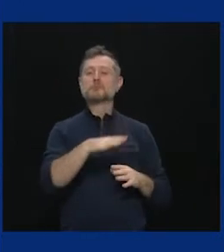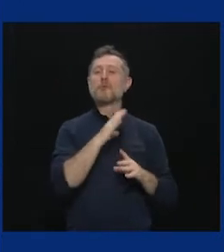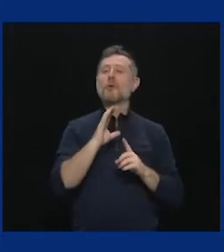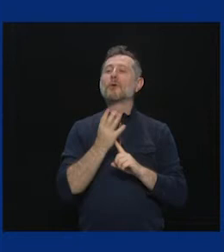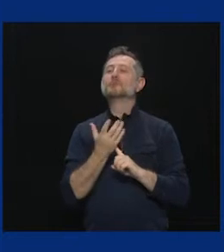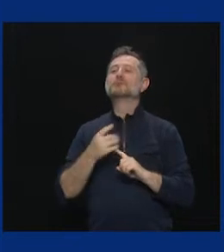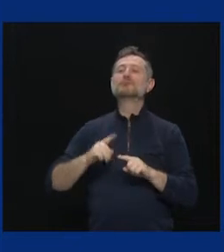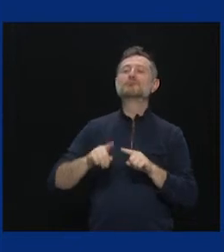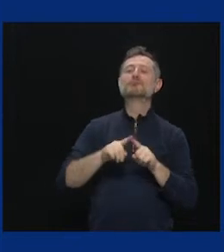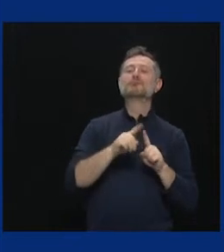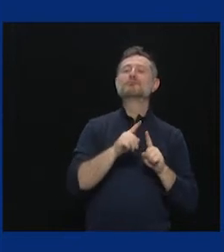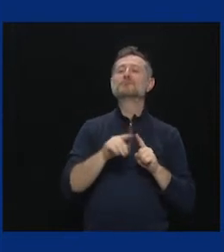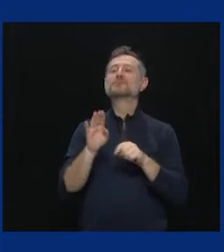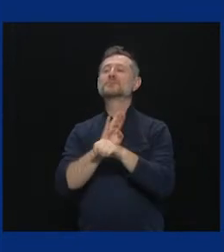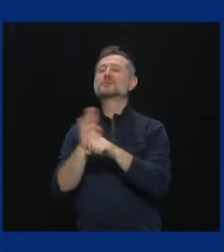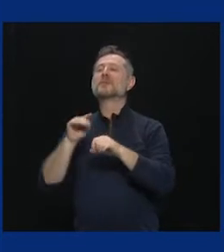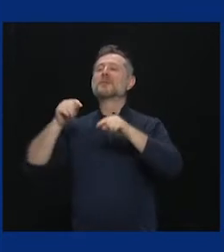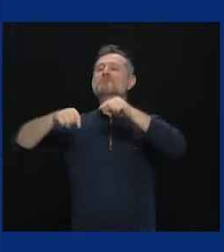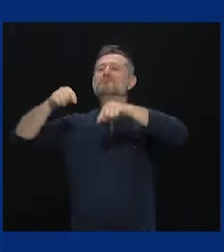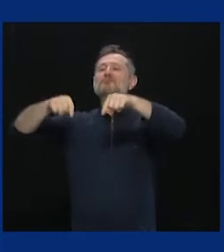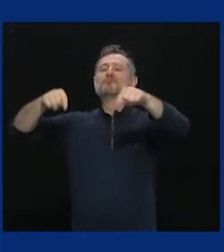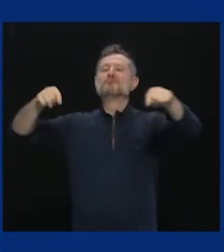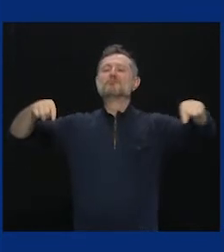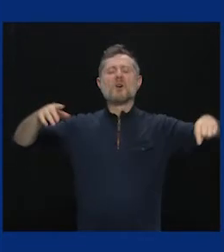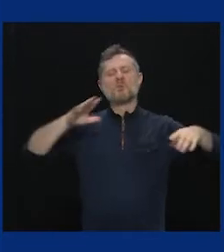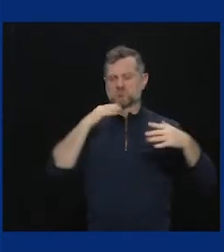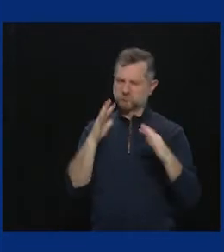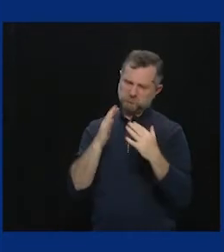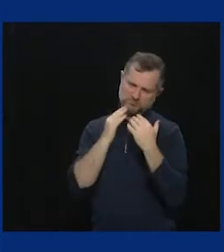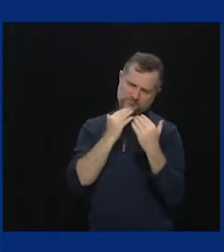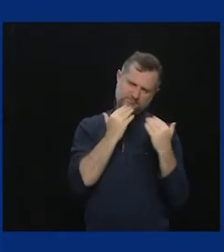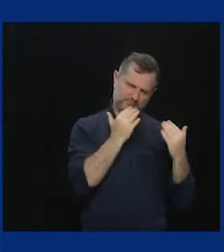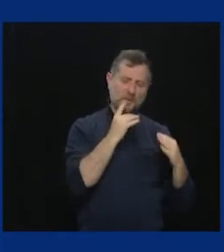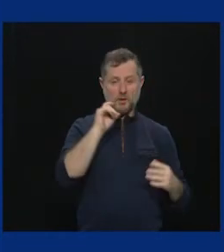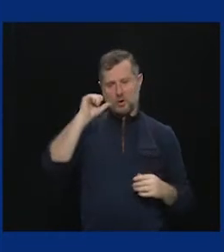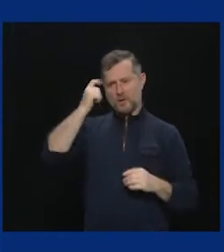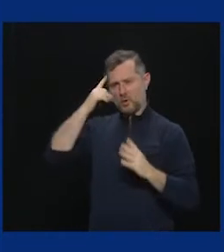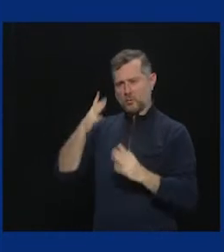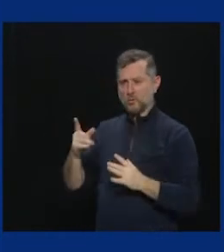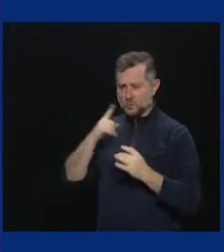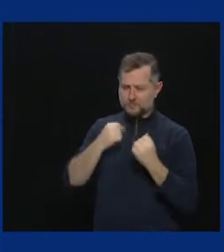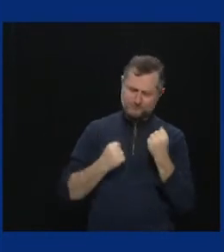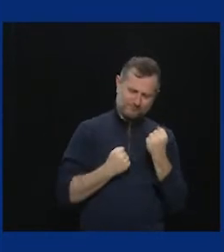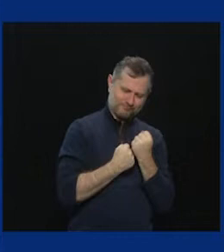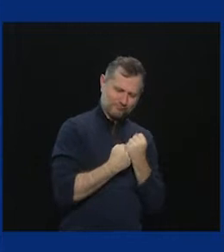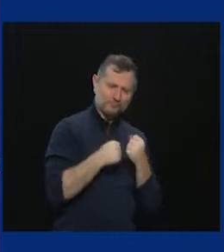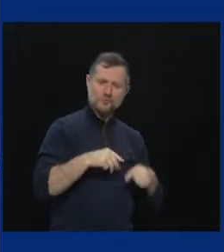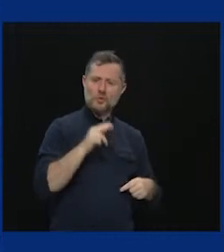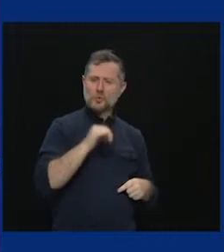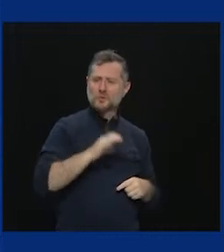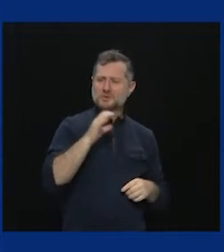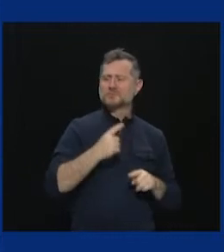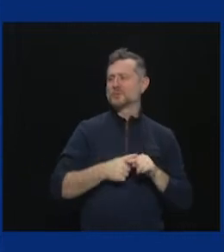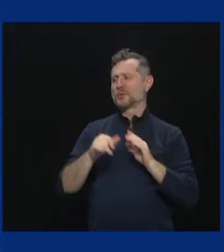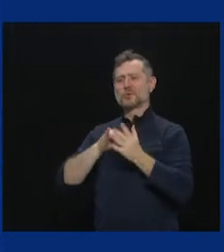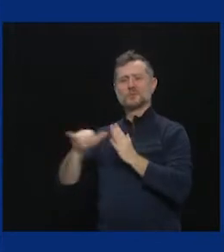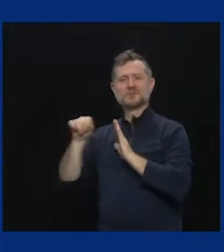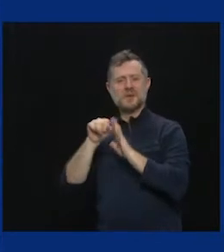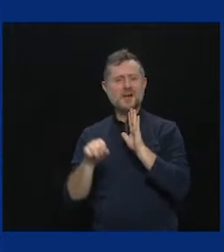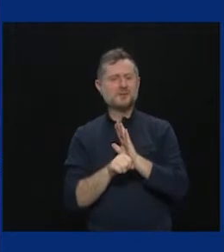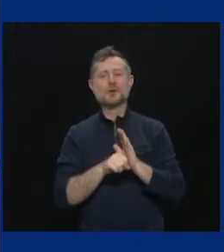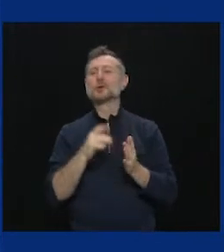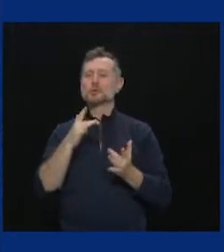you, Governor Hochul, for your support of New York City, New York State, and tourism. It means the world to